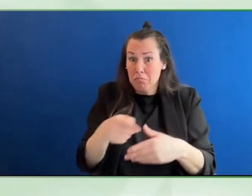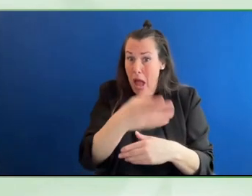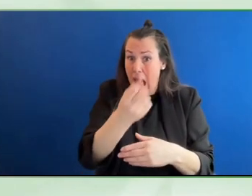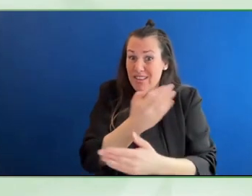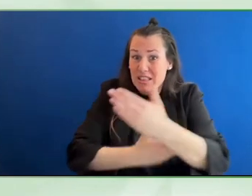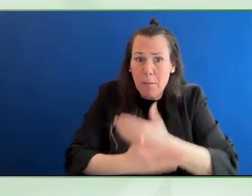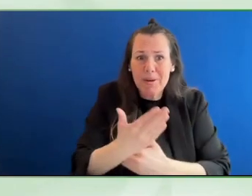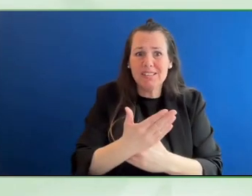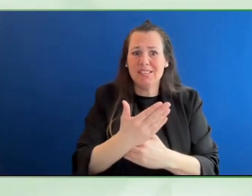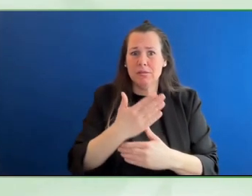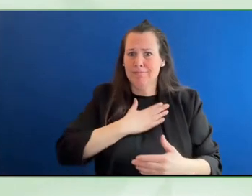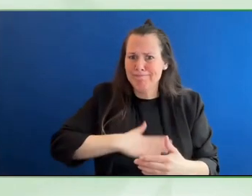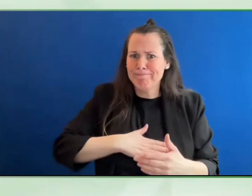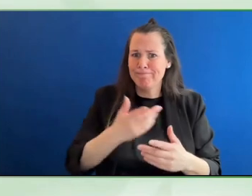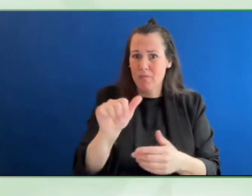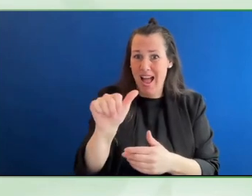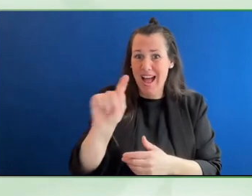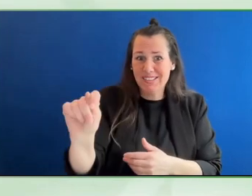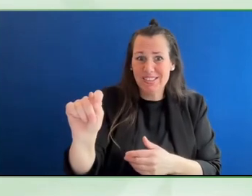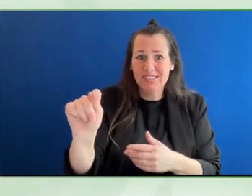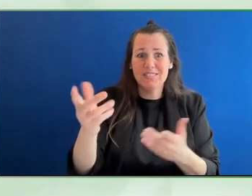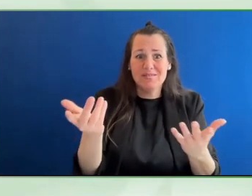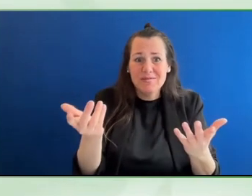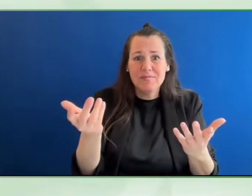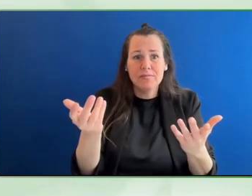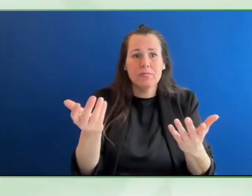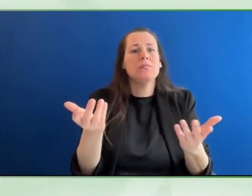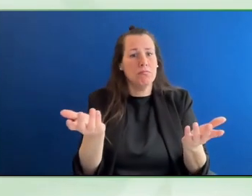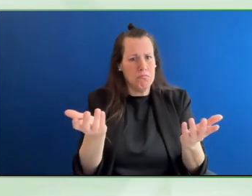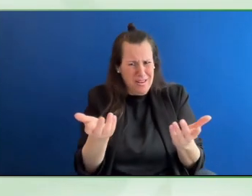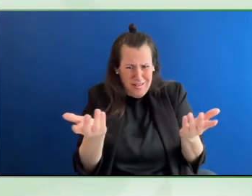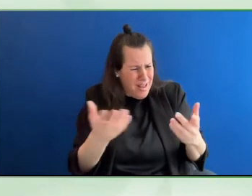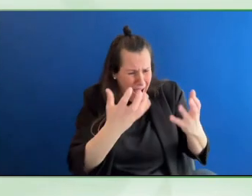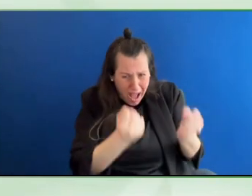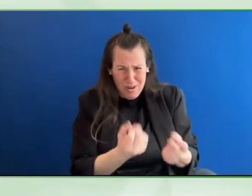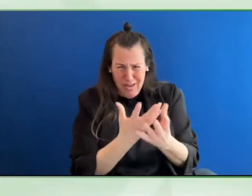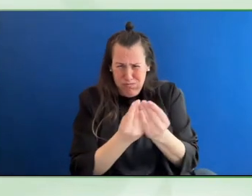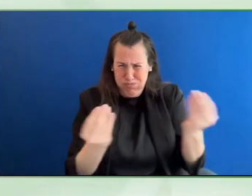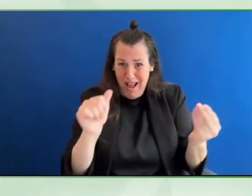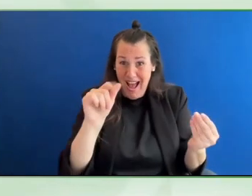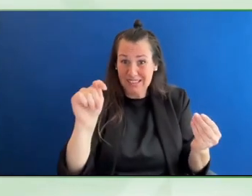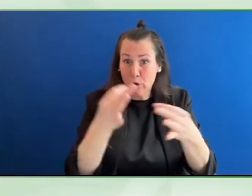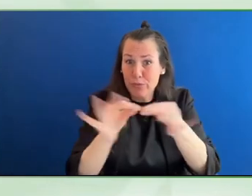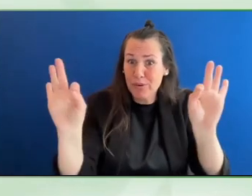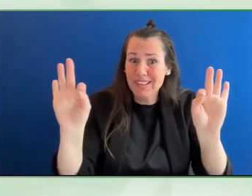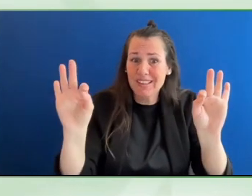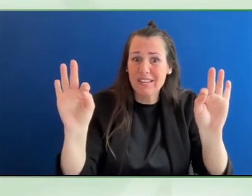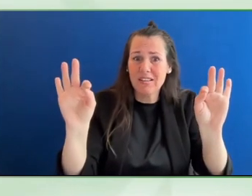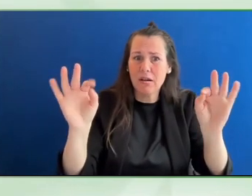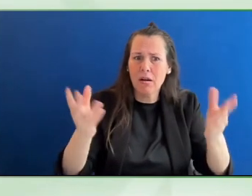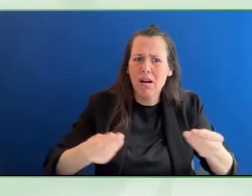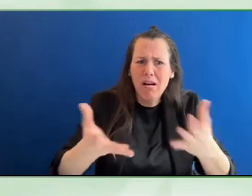their language. We can do an auto translation, but unless we have somebody who speaks the native